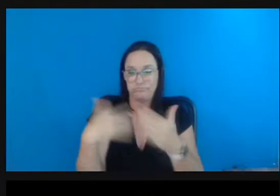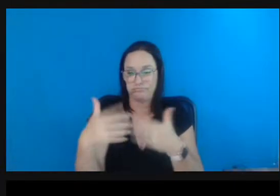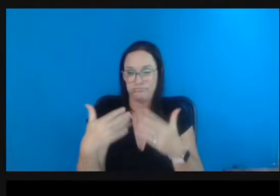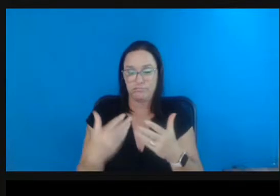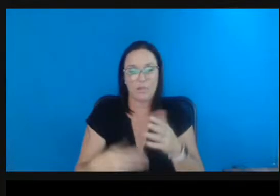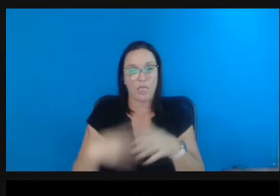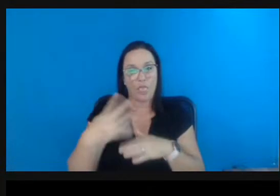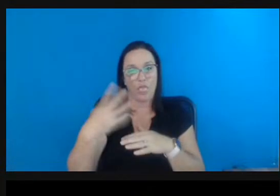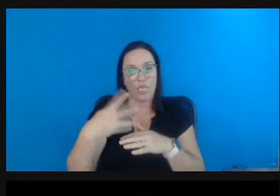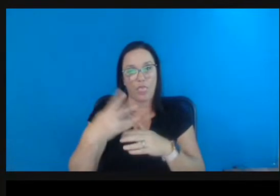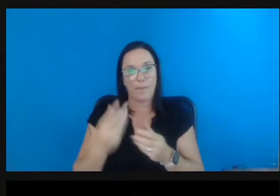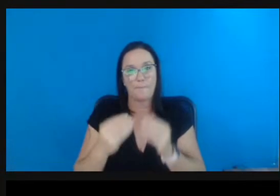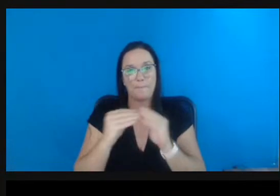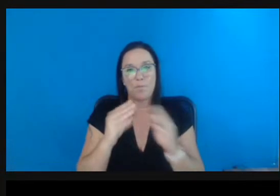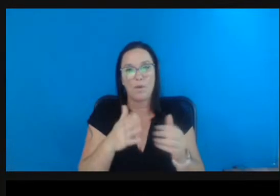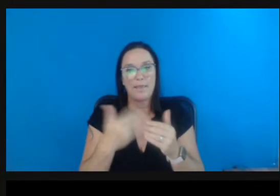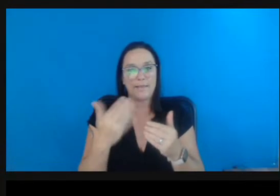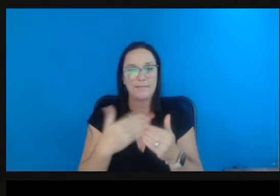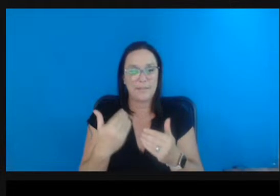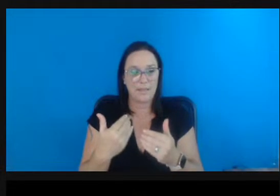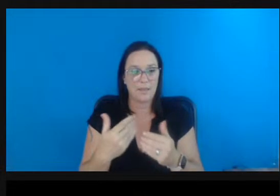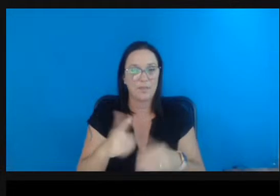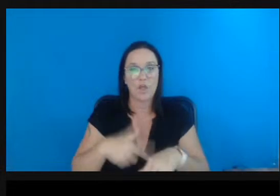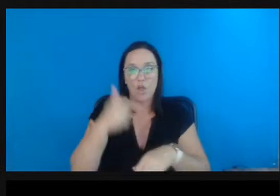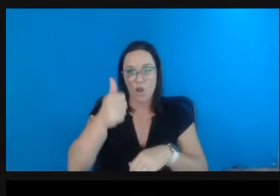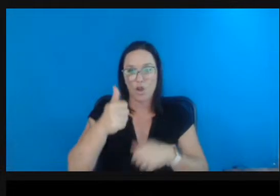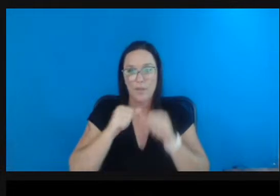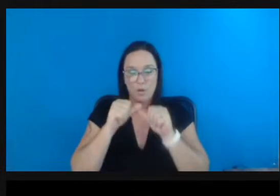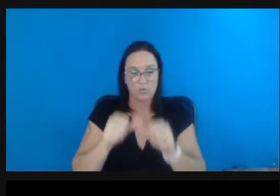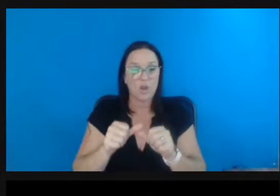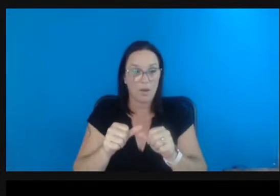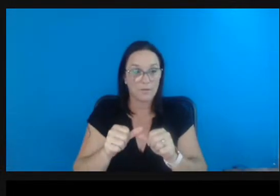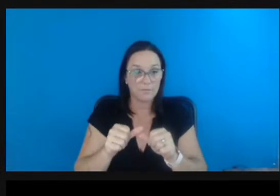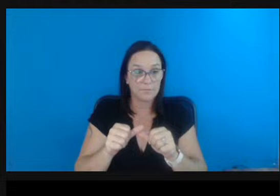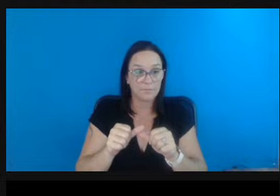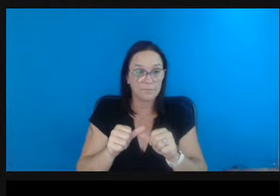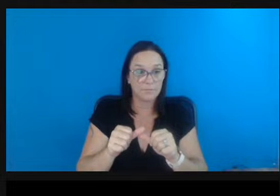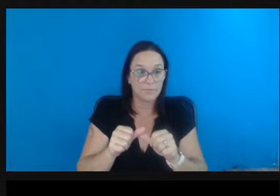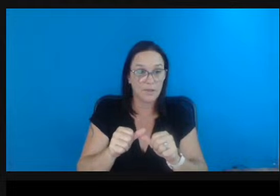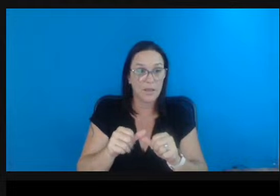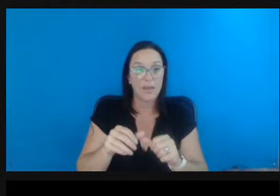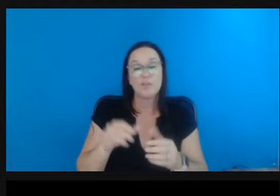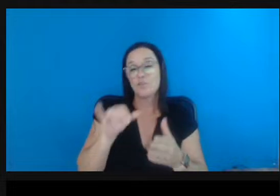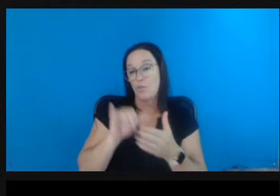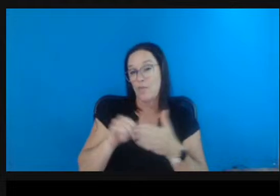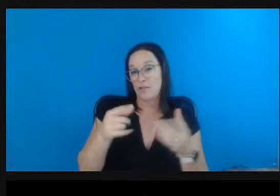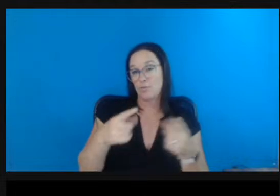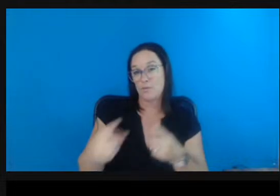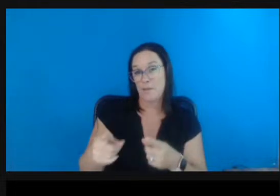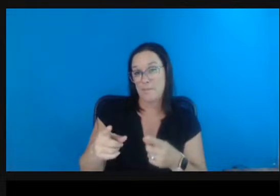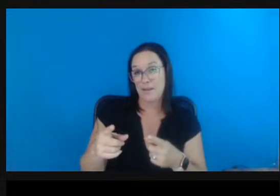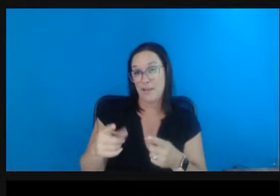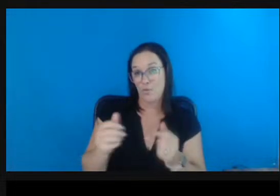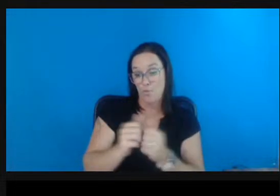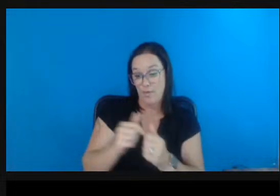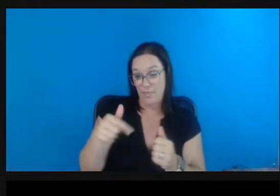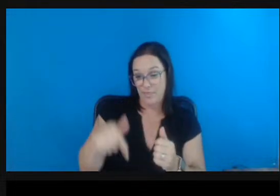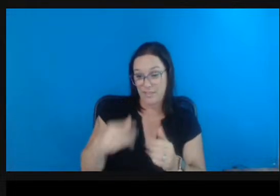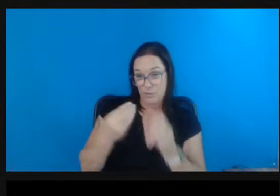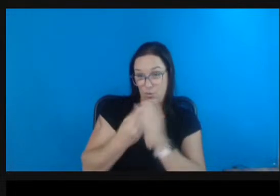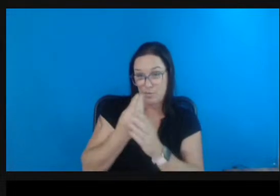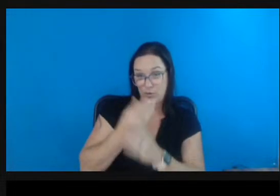the longer it's going, basically, right? So that could be something that's happening here as well. That could explain